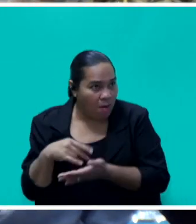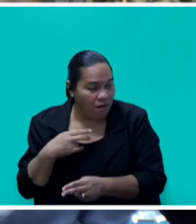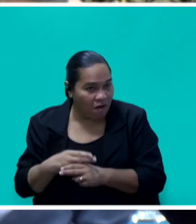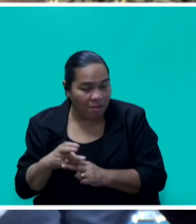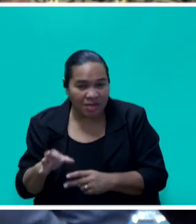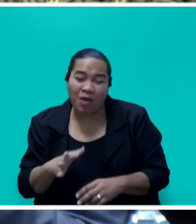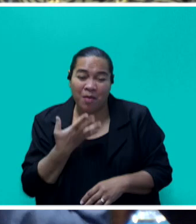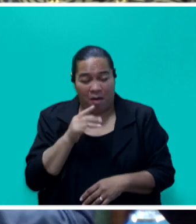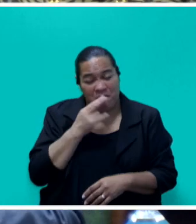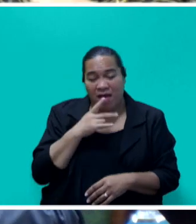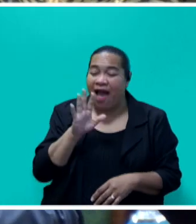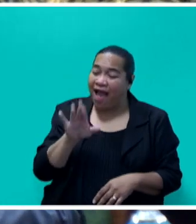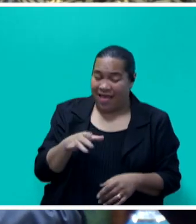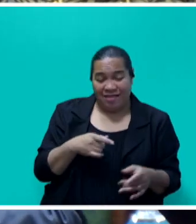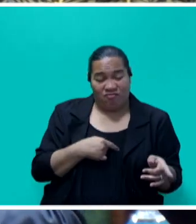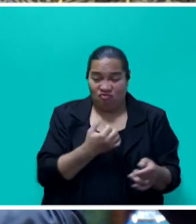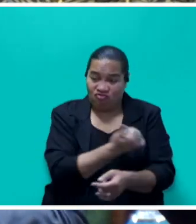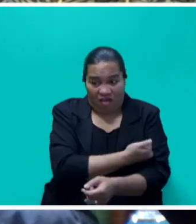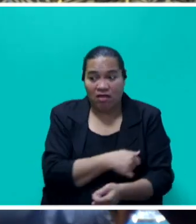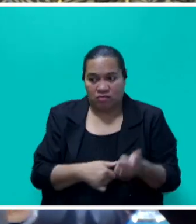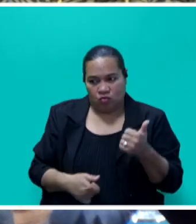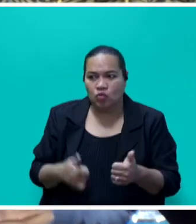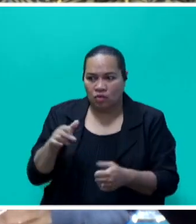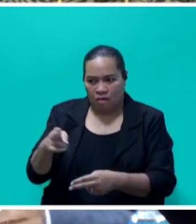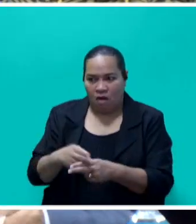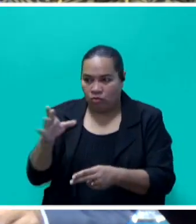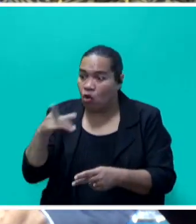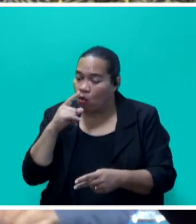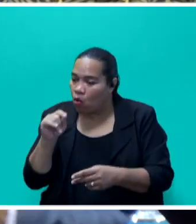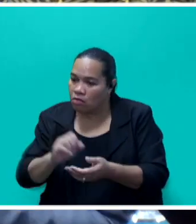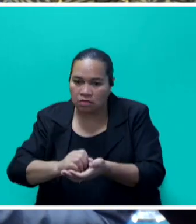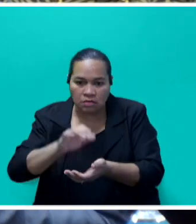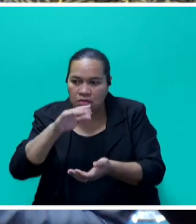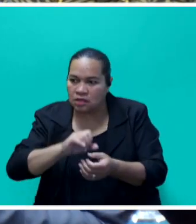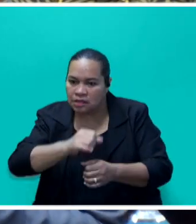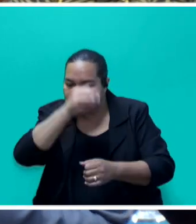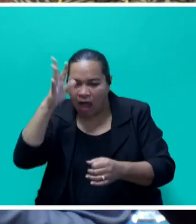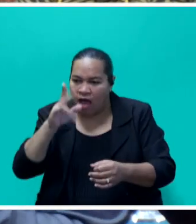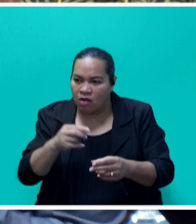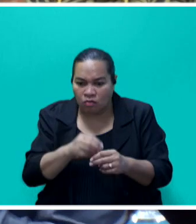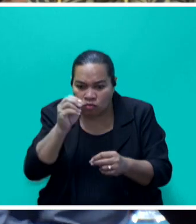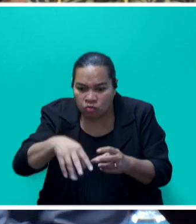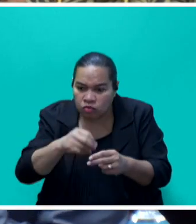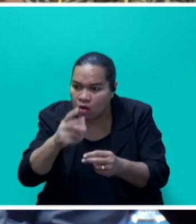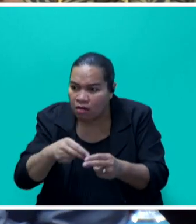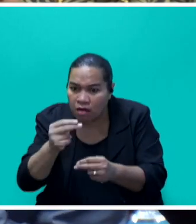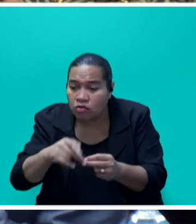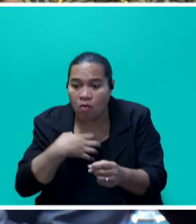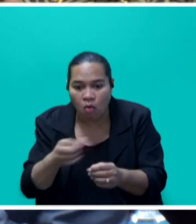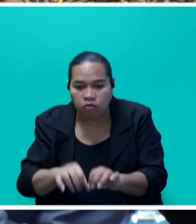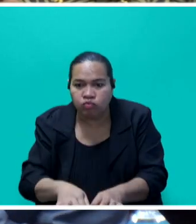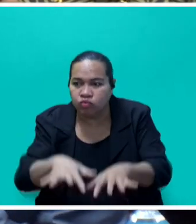of performance enhancement. You take it so that you can increase your productivity because it's good for the country. You'll get more exports out